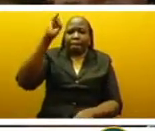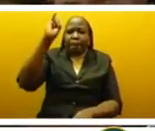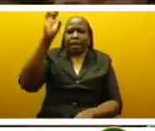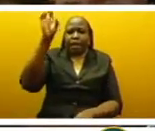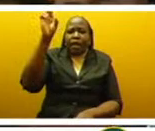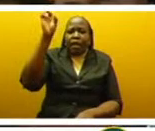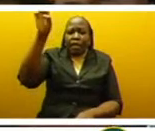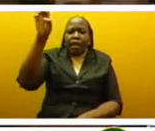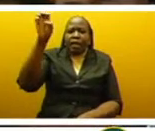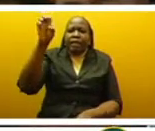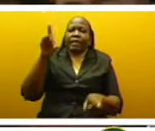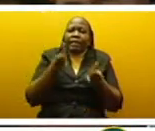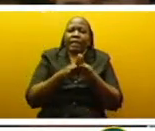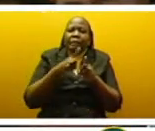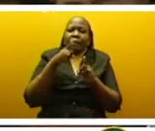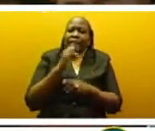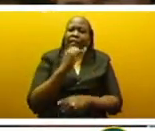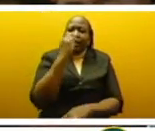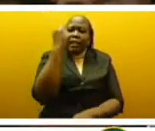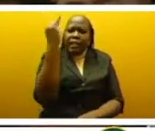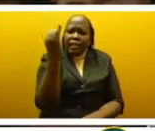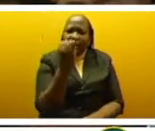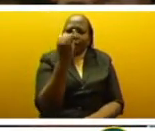be an independent umpire.